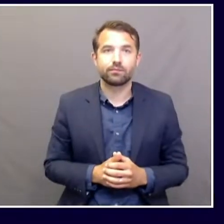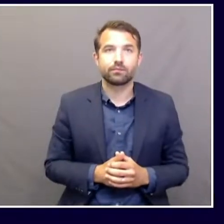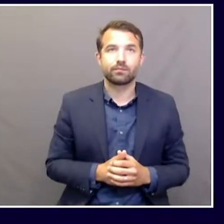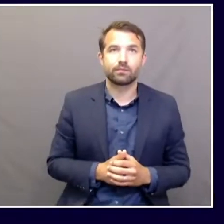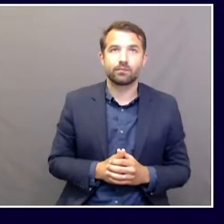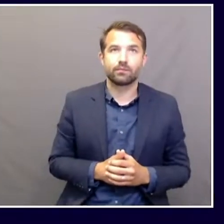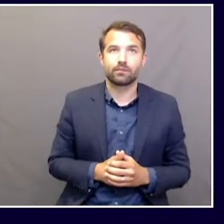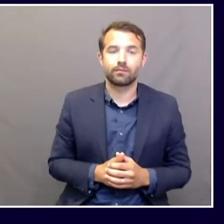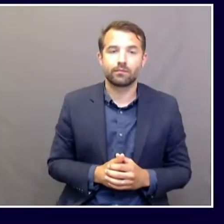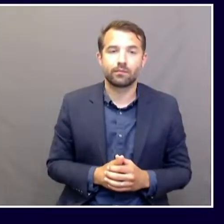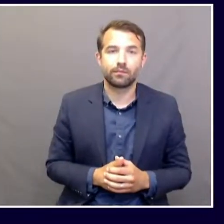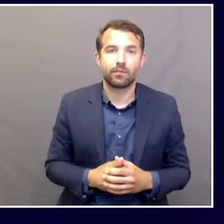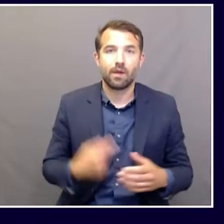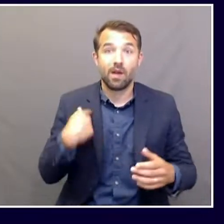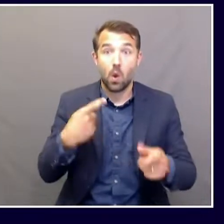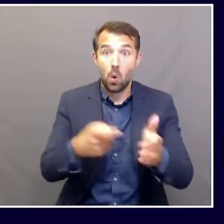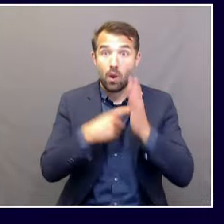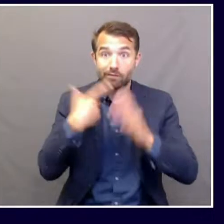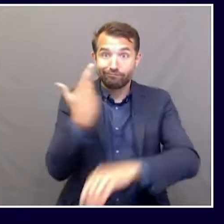line. Thank you.